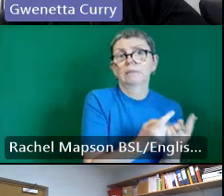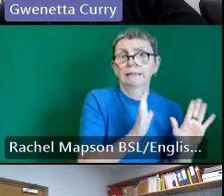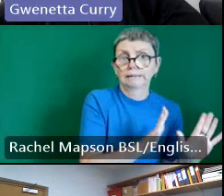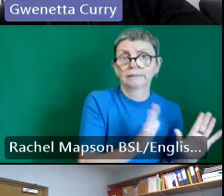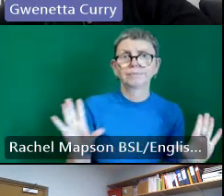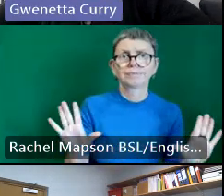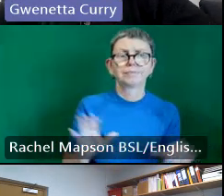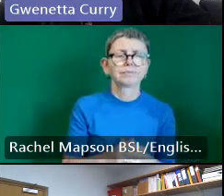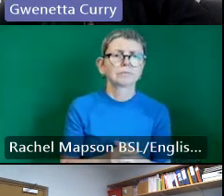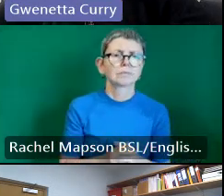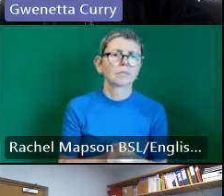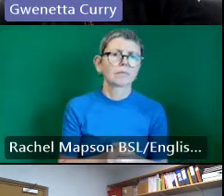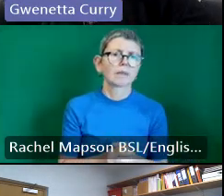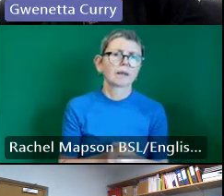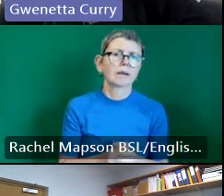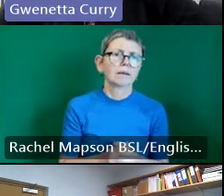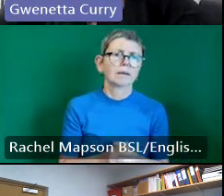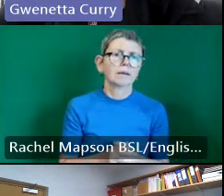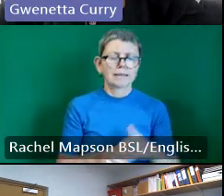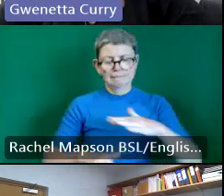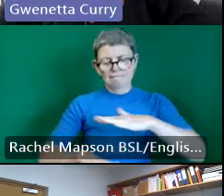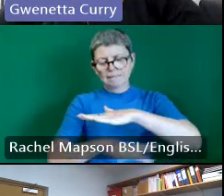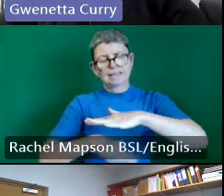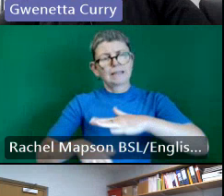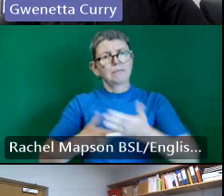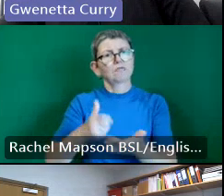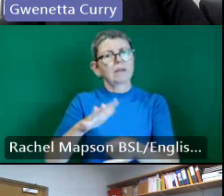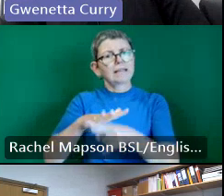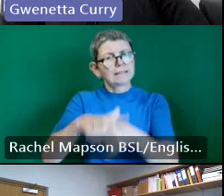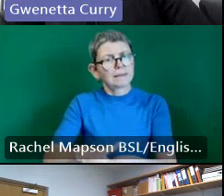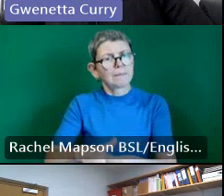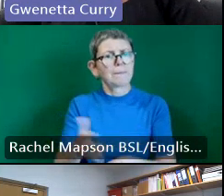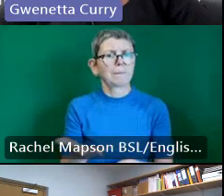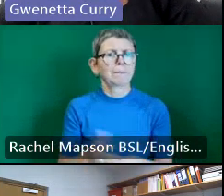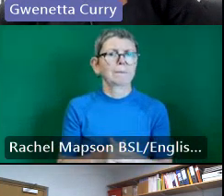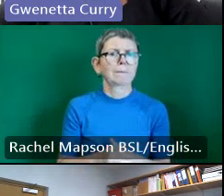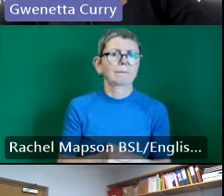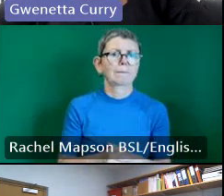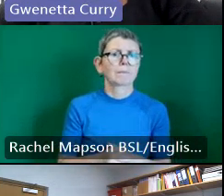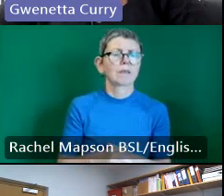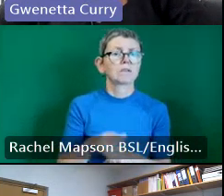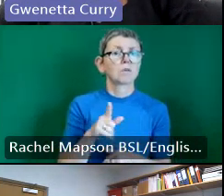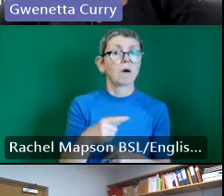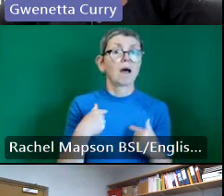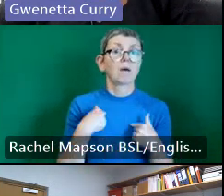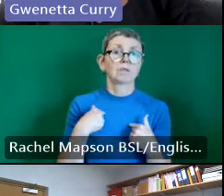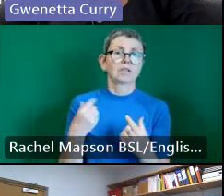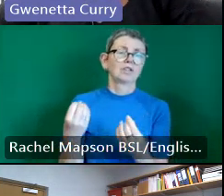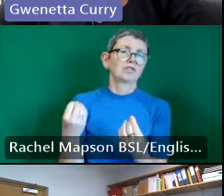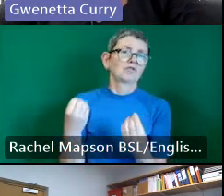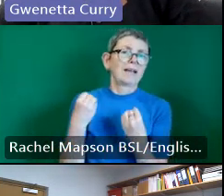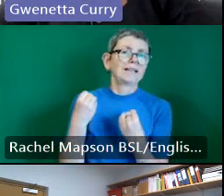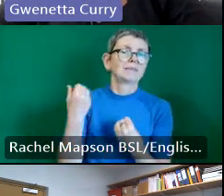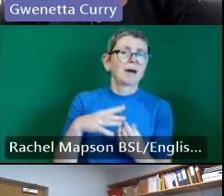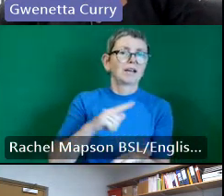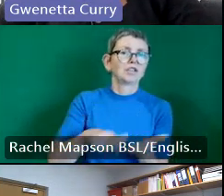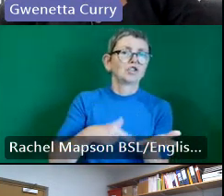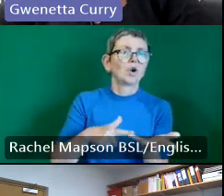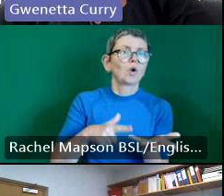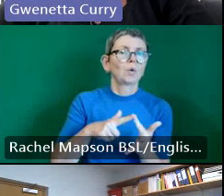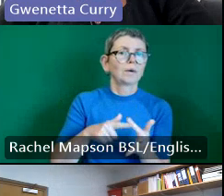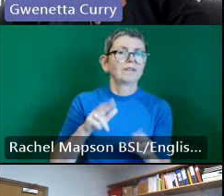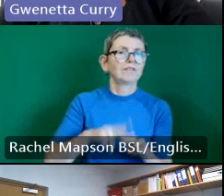So when we talk about systemic racism, I was trained at Texas A&M by Joe Fagan. I mean, Joe is still teaching till